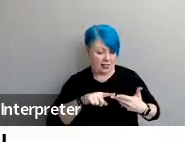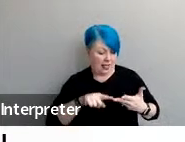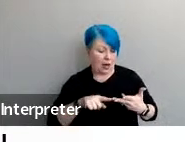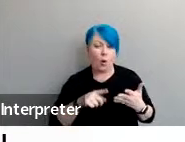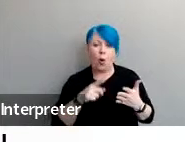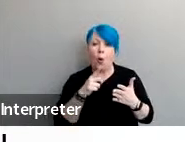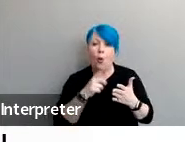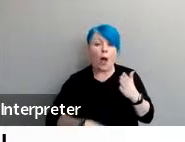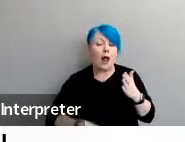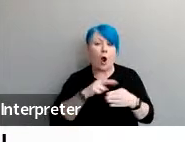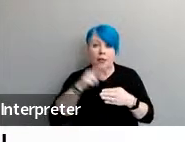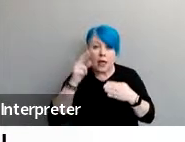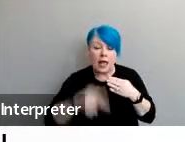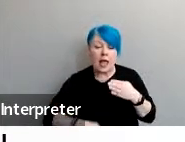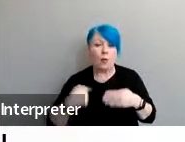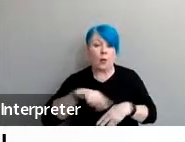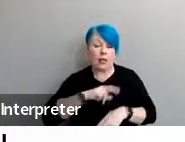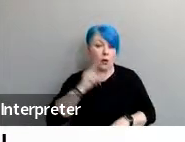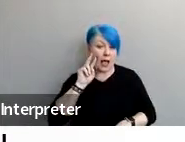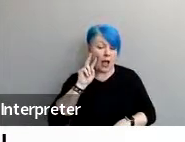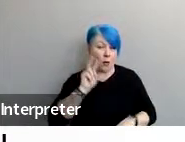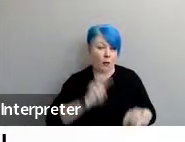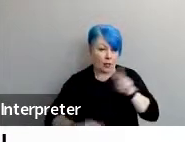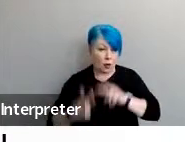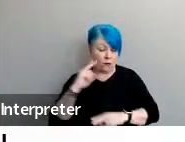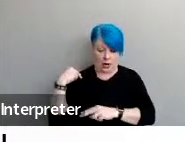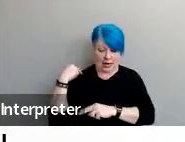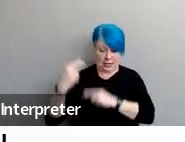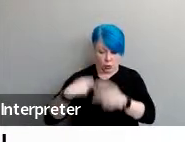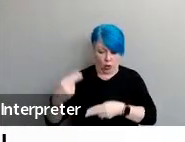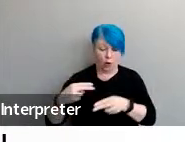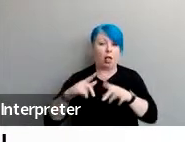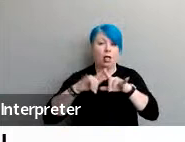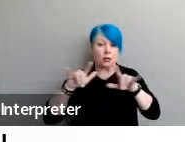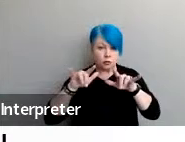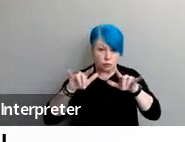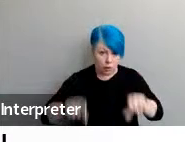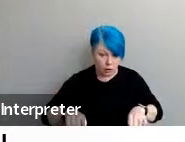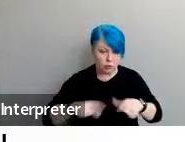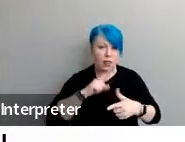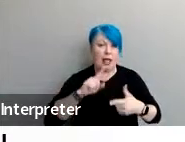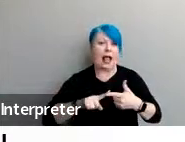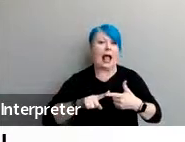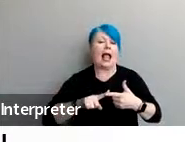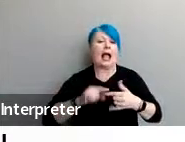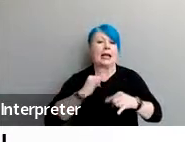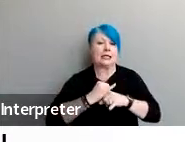outcomes as it relates to historical, structural, institutional, and those virtues?